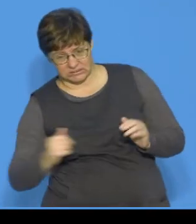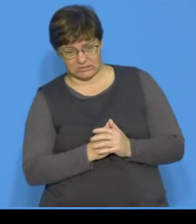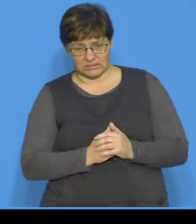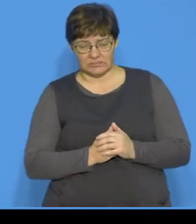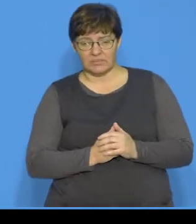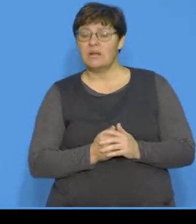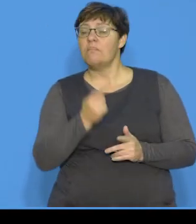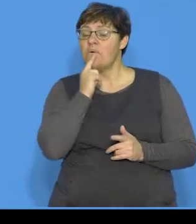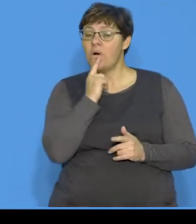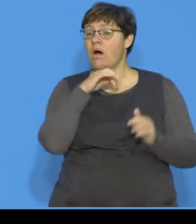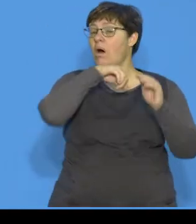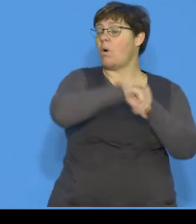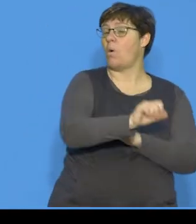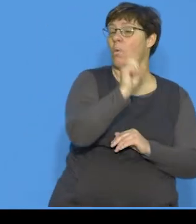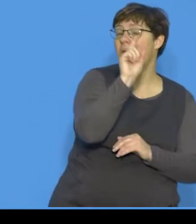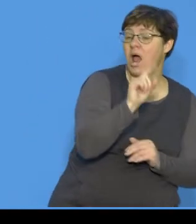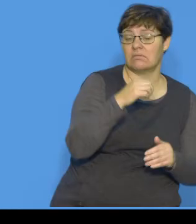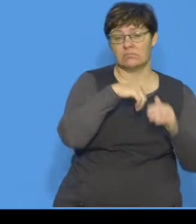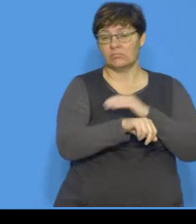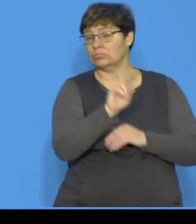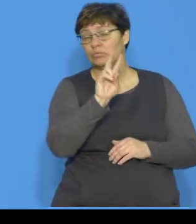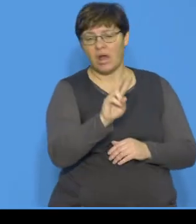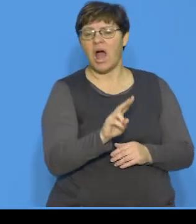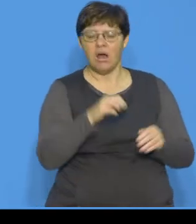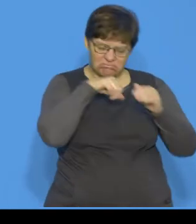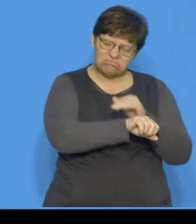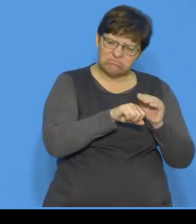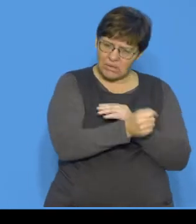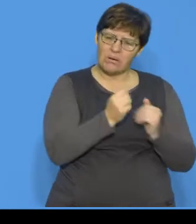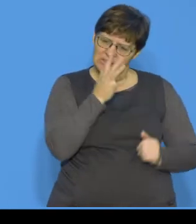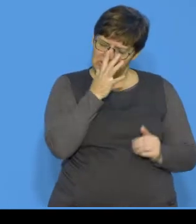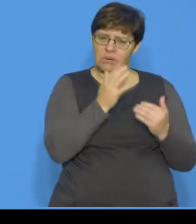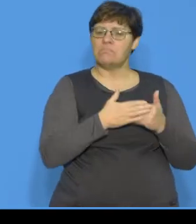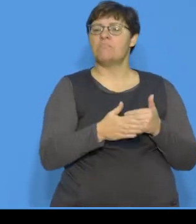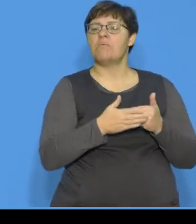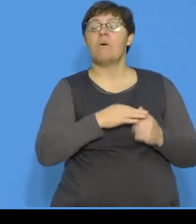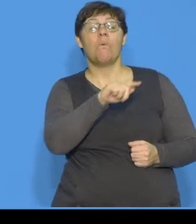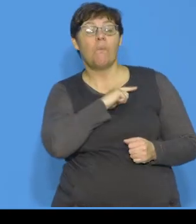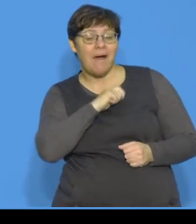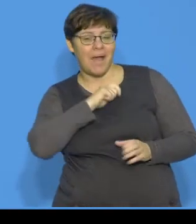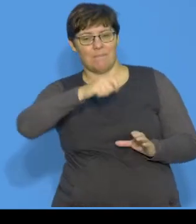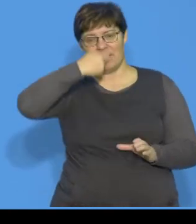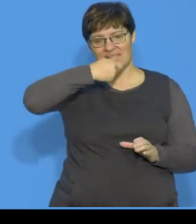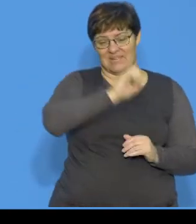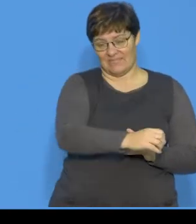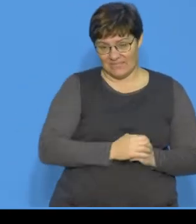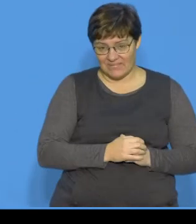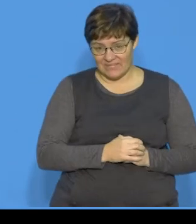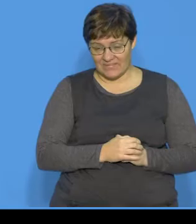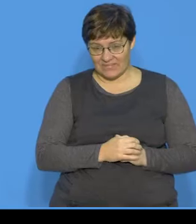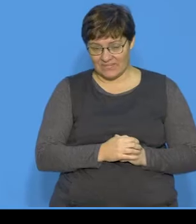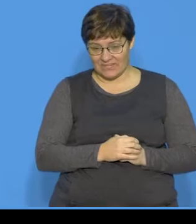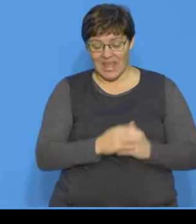now more offspring in their lifetime because they have medicines, they have improved medical